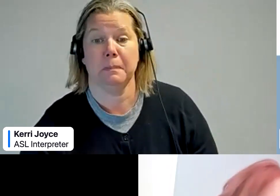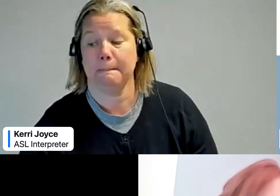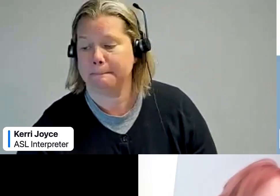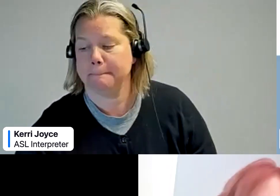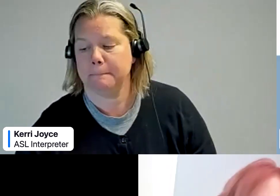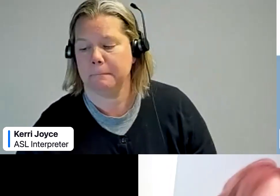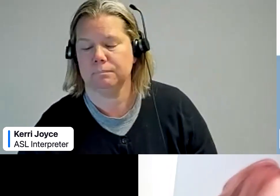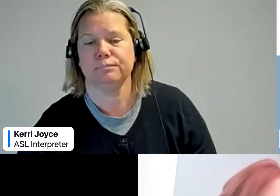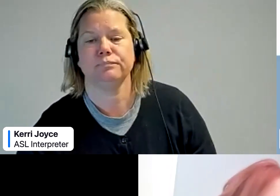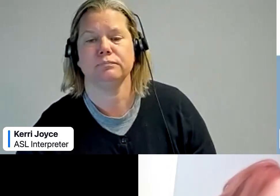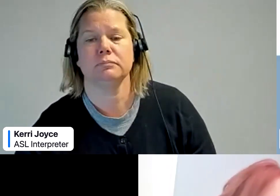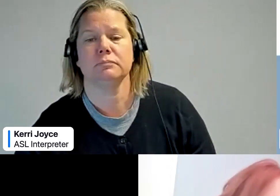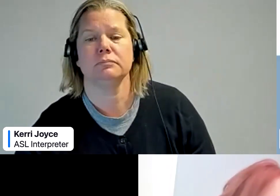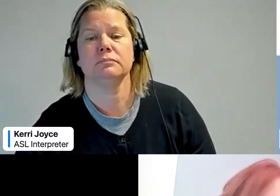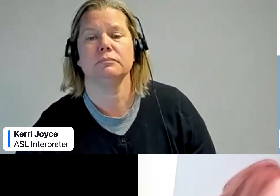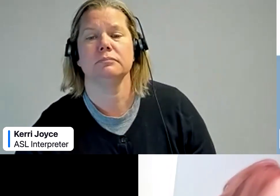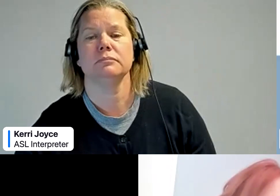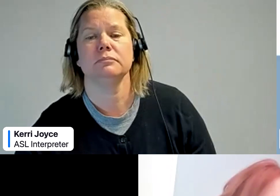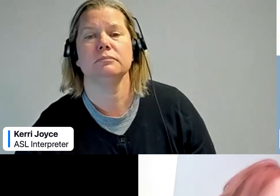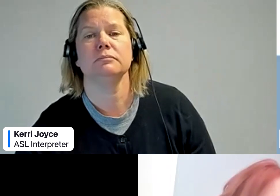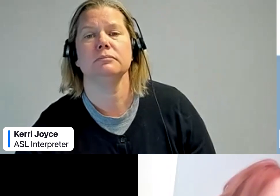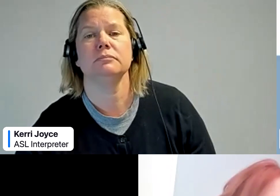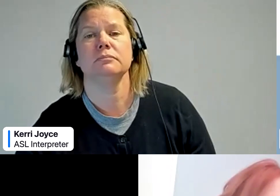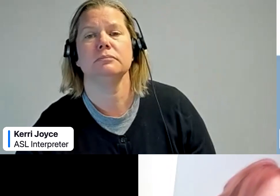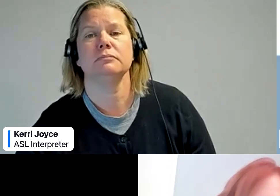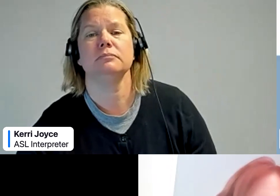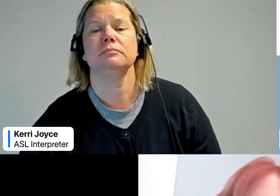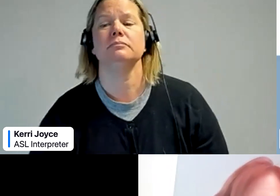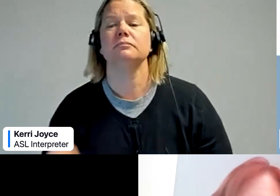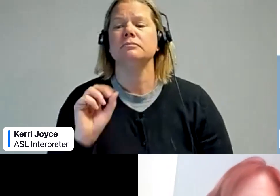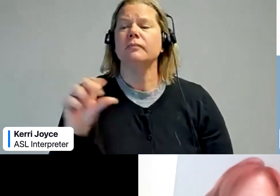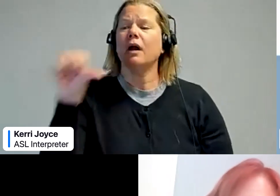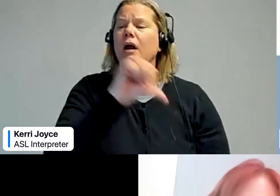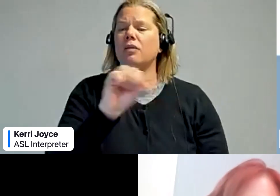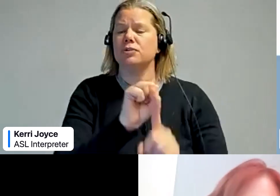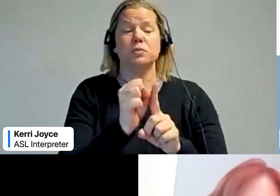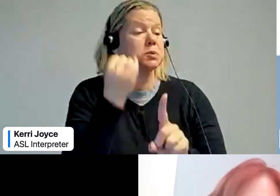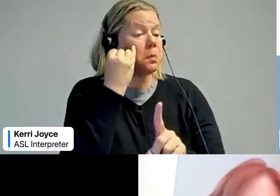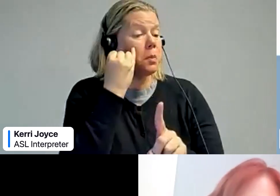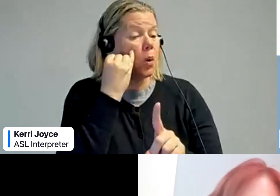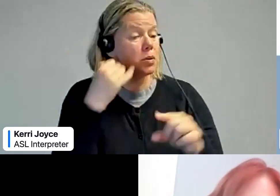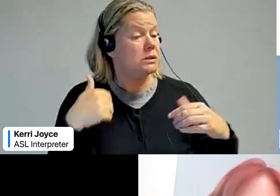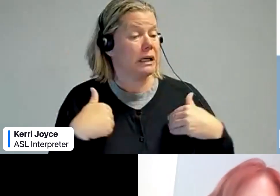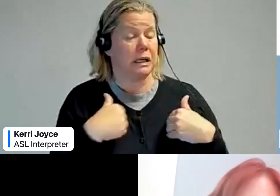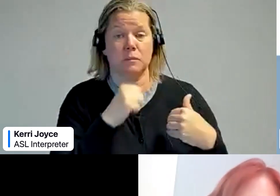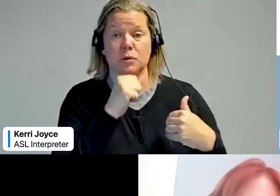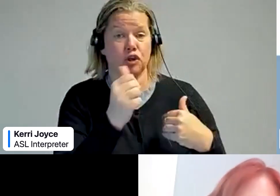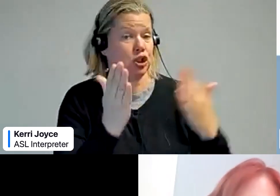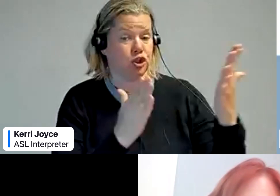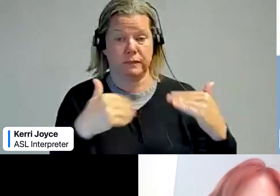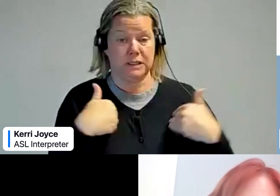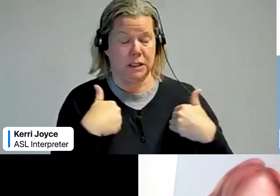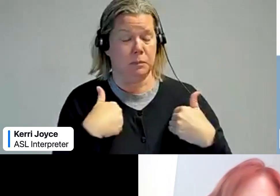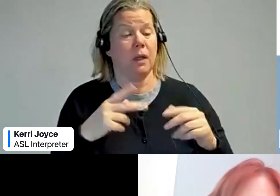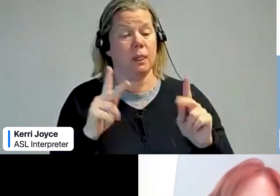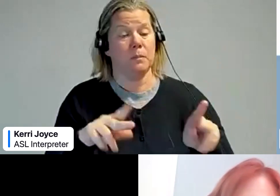Okay, so now for some other questions. What if you determine that the dog is not a service animal and the handler leaves the building to place